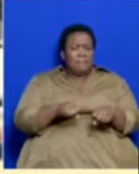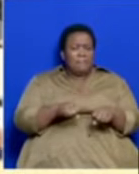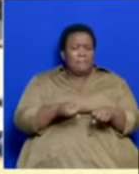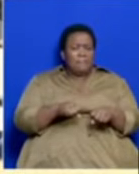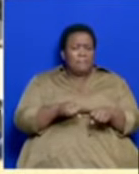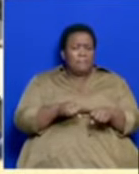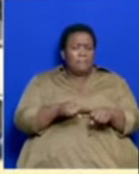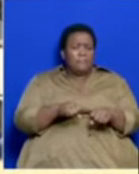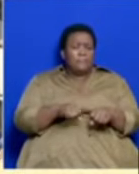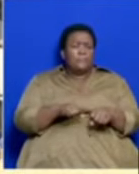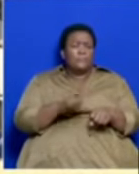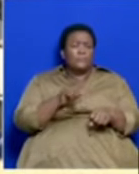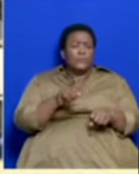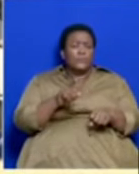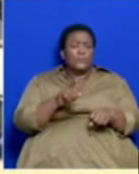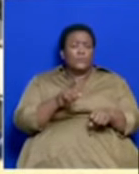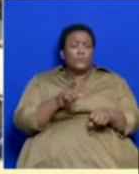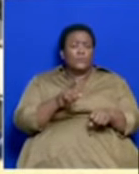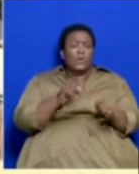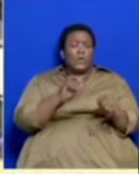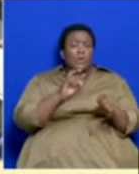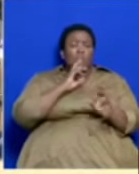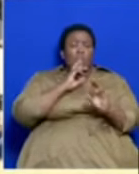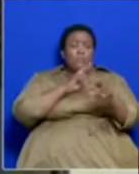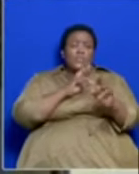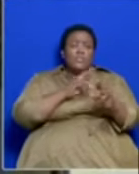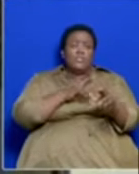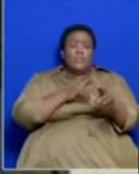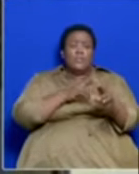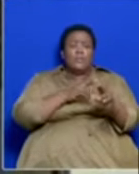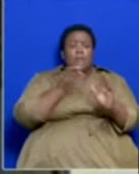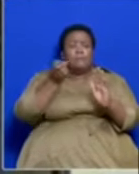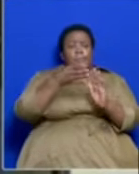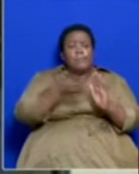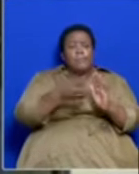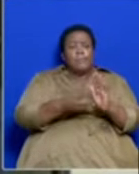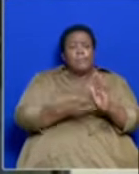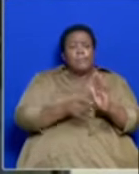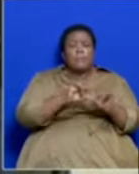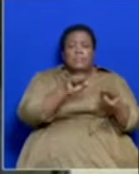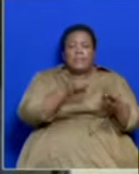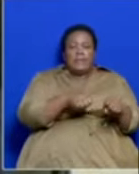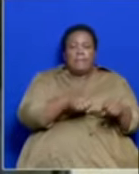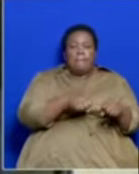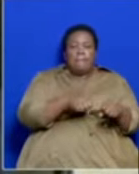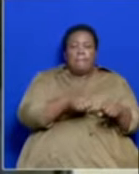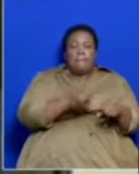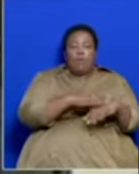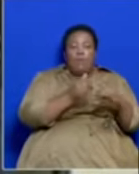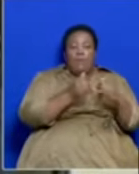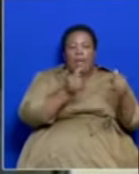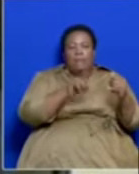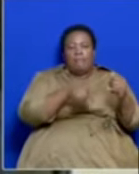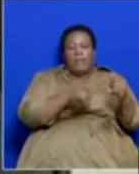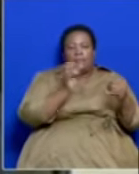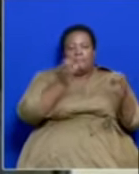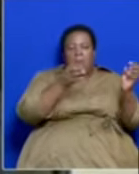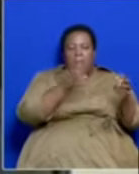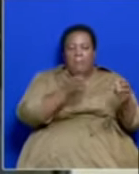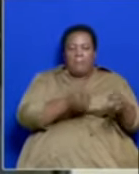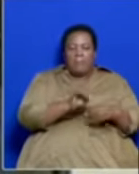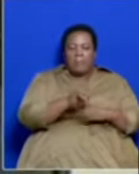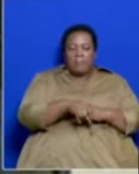this recommendation to IPID system, electronic system, and it is signed by